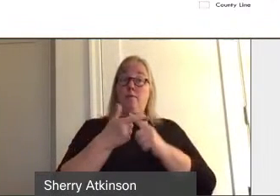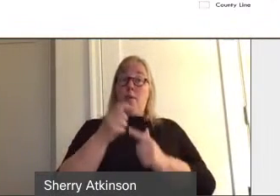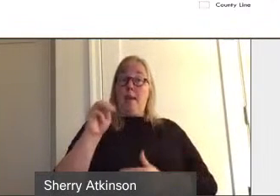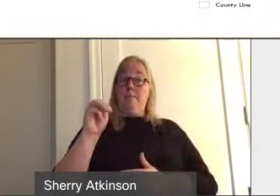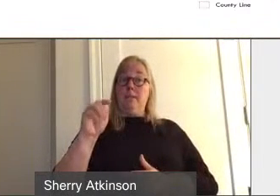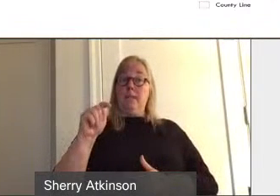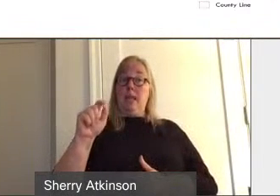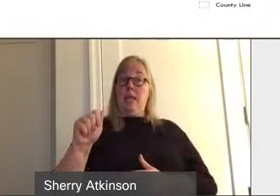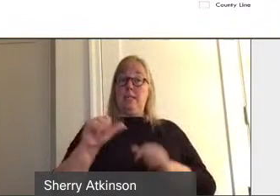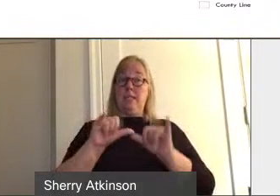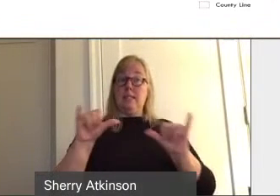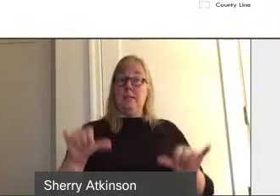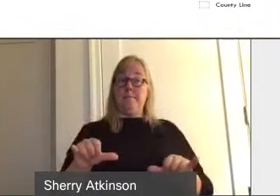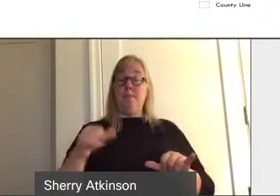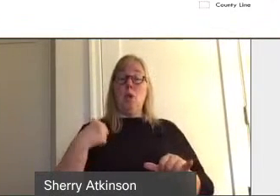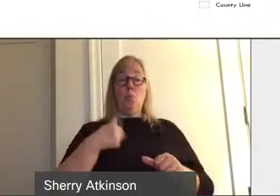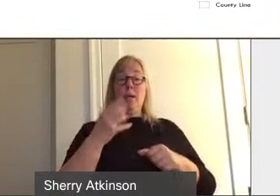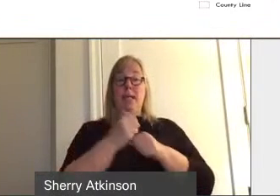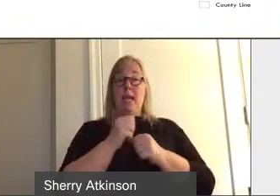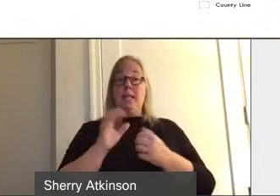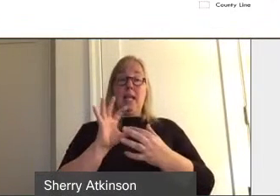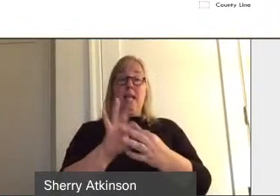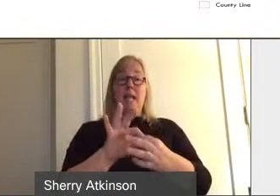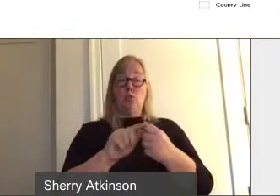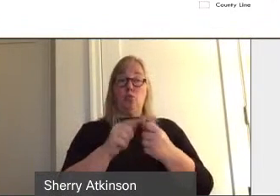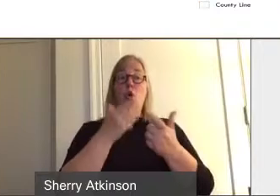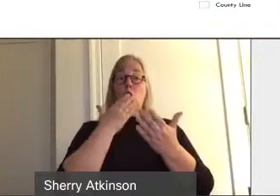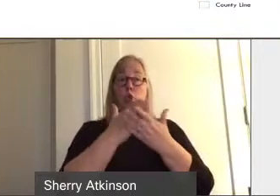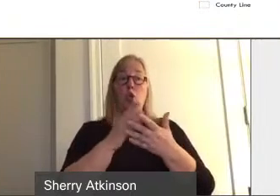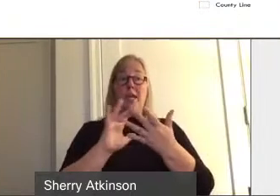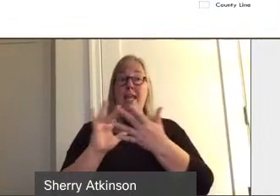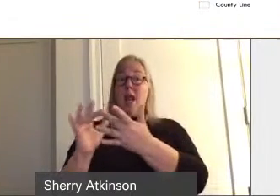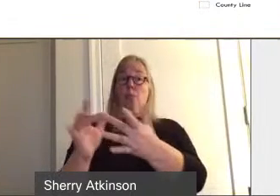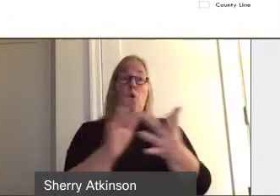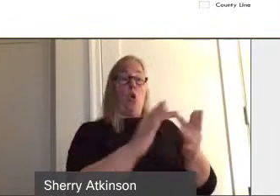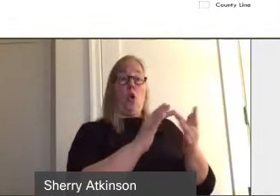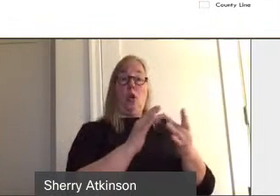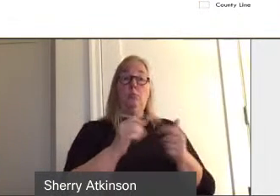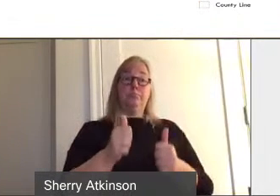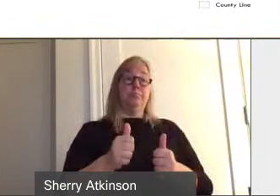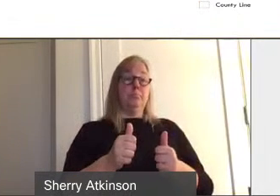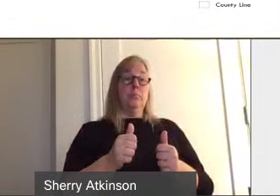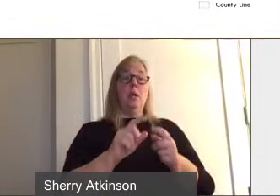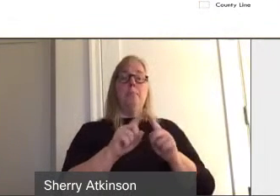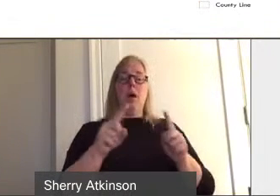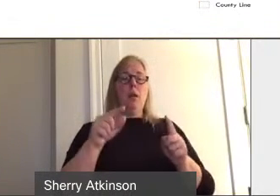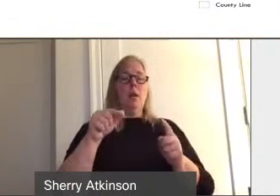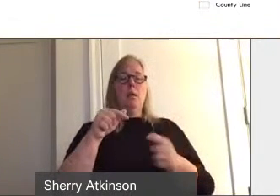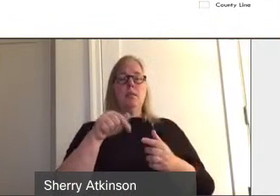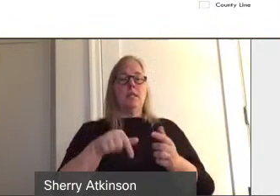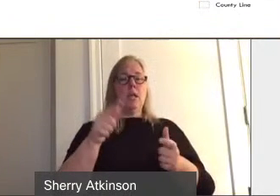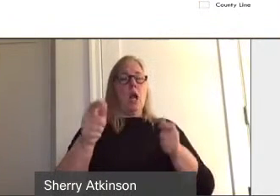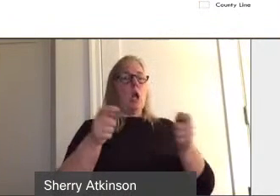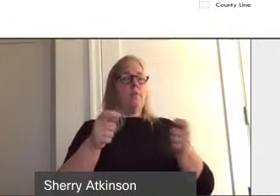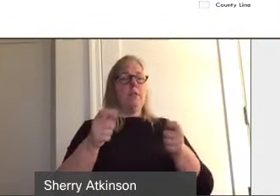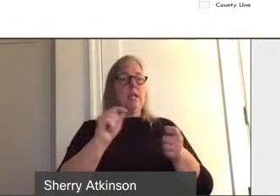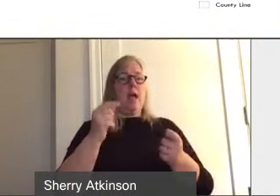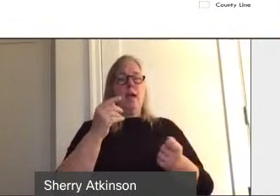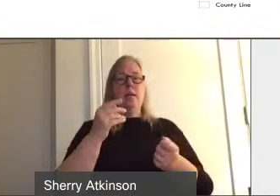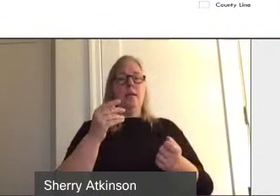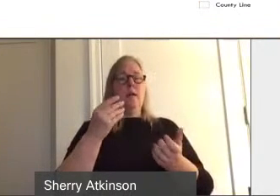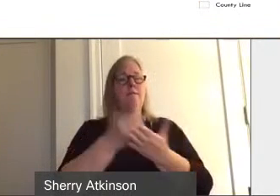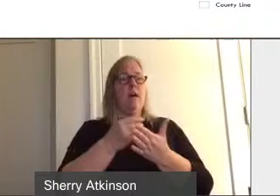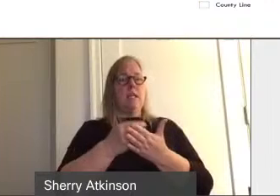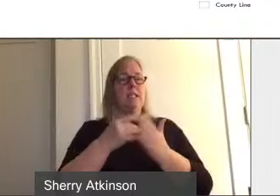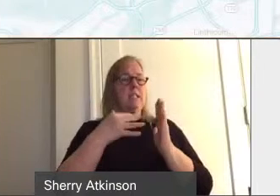We do get connected to a good network, but what this governance and funding study will look at is a